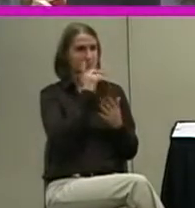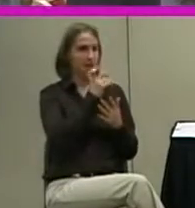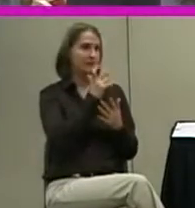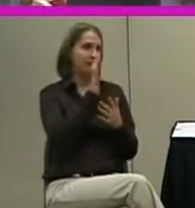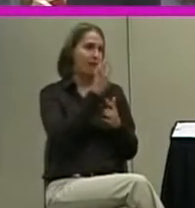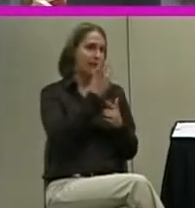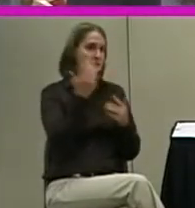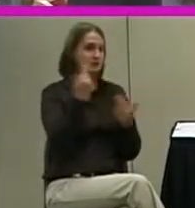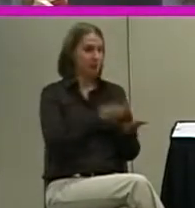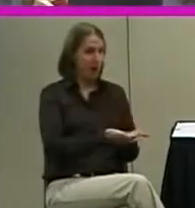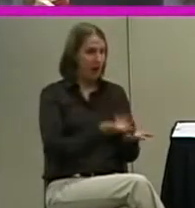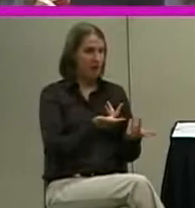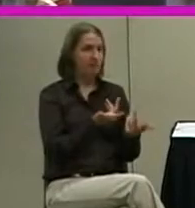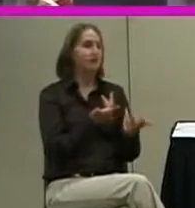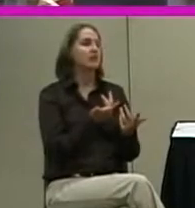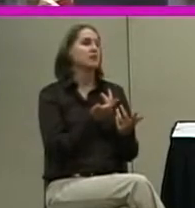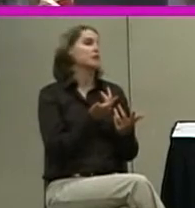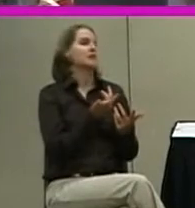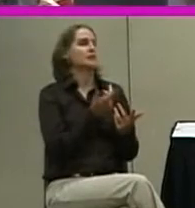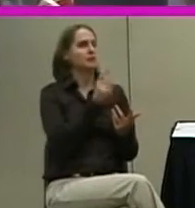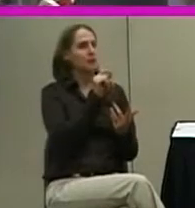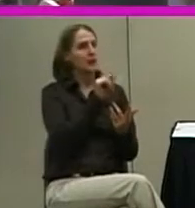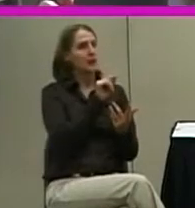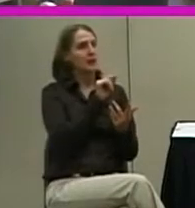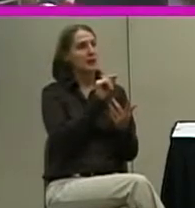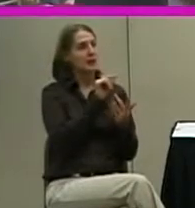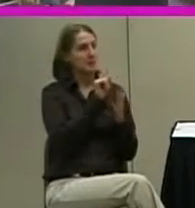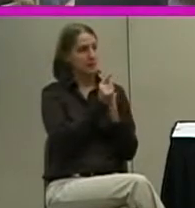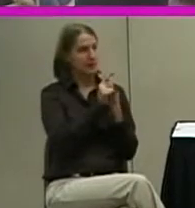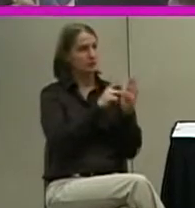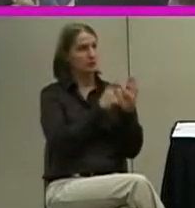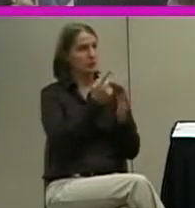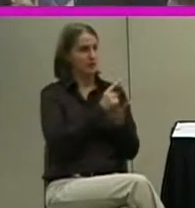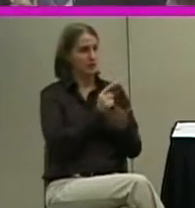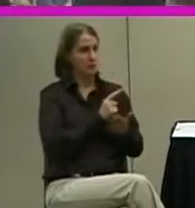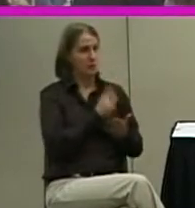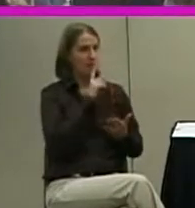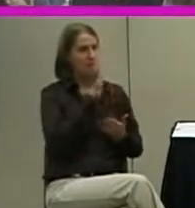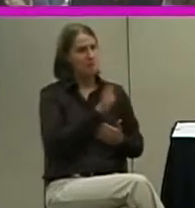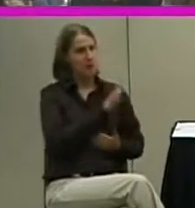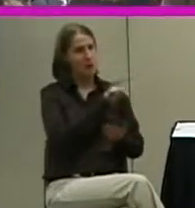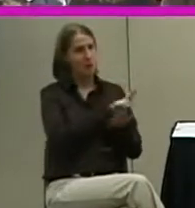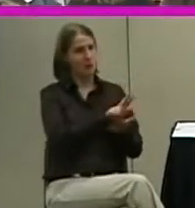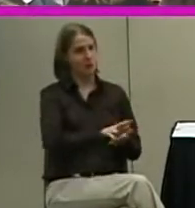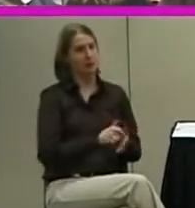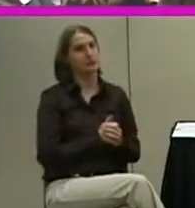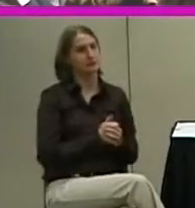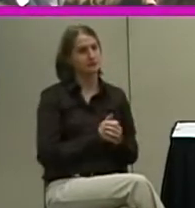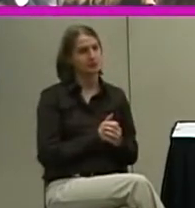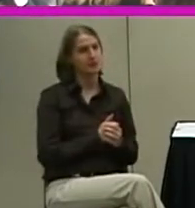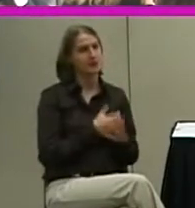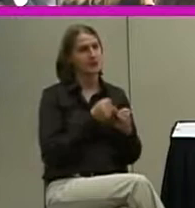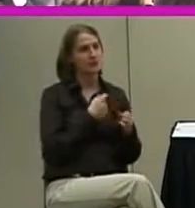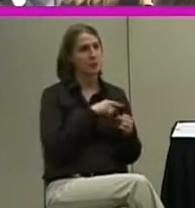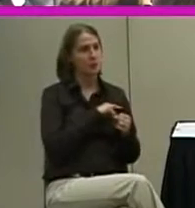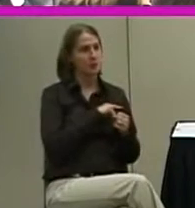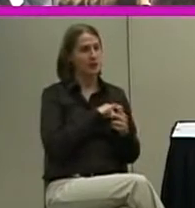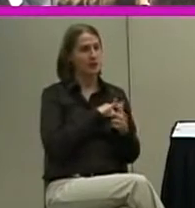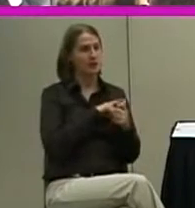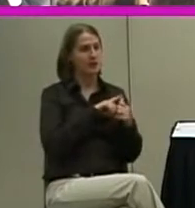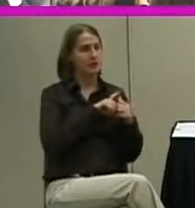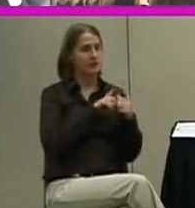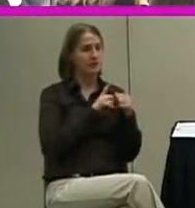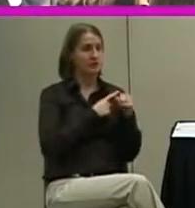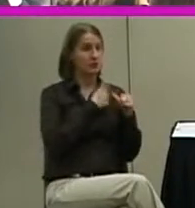out. 20 minutes twice a week for about 3 weeks was each of these groups. And we spent the first